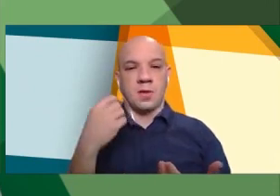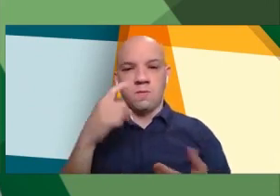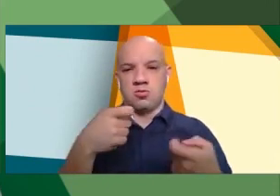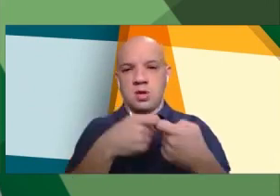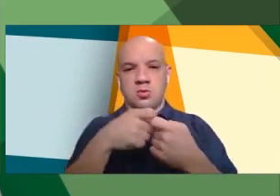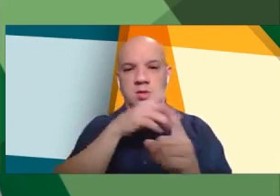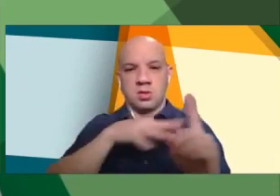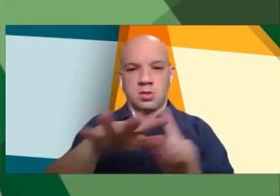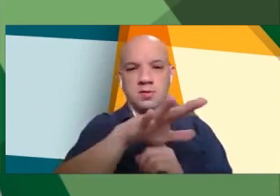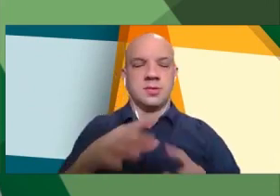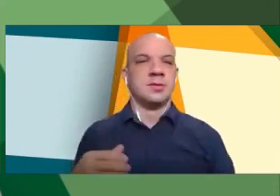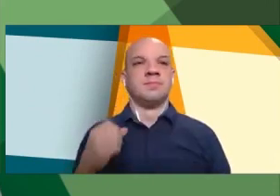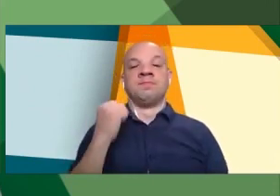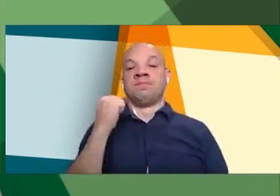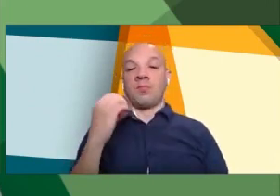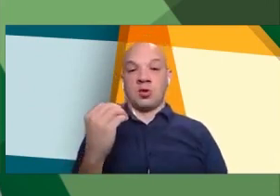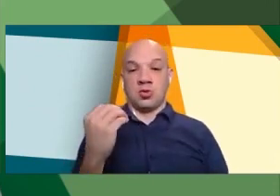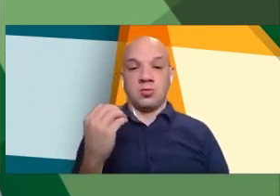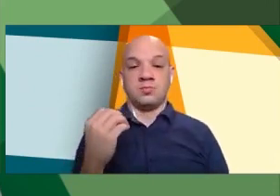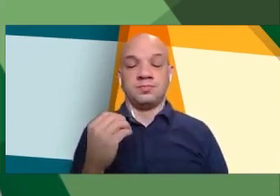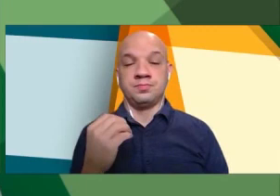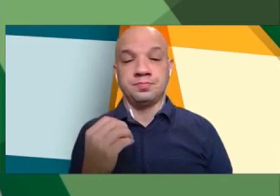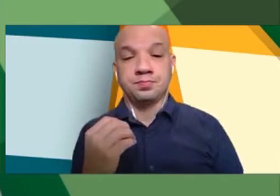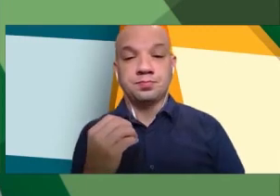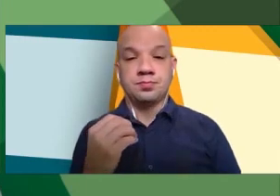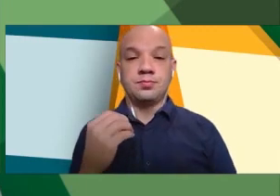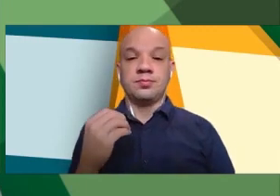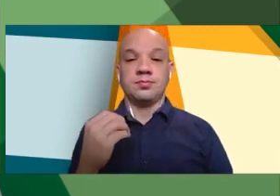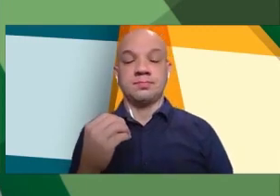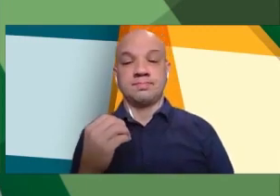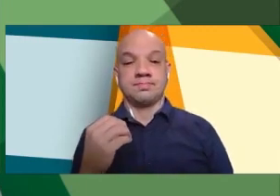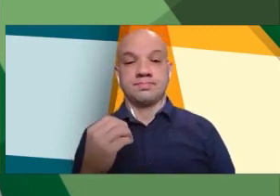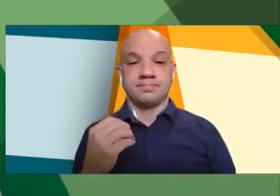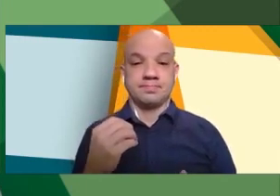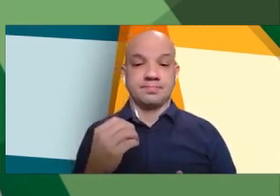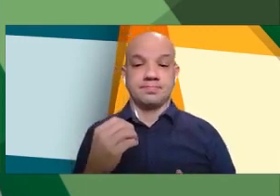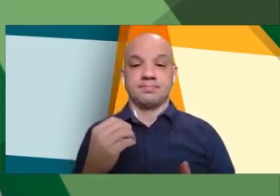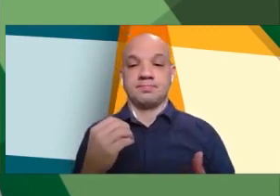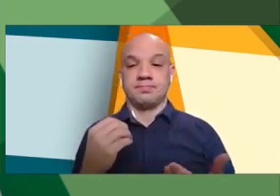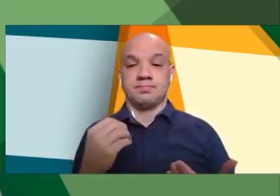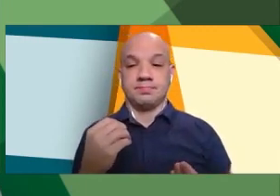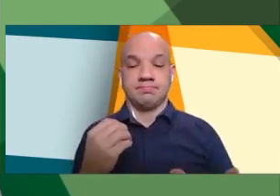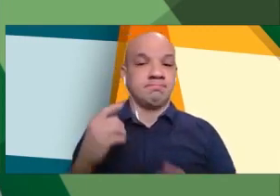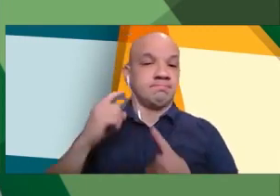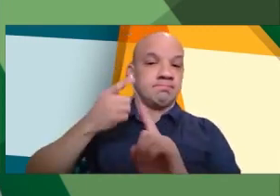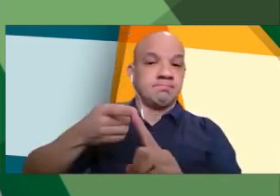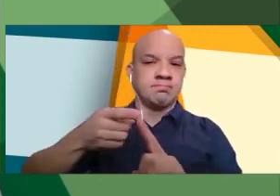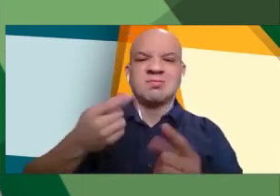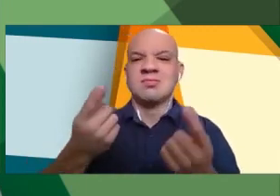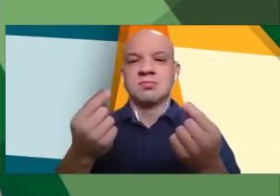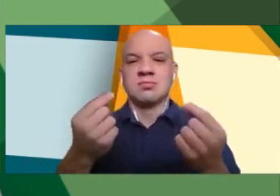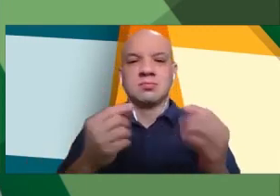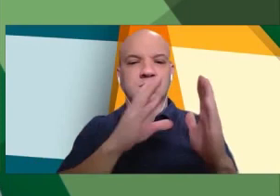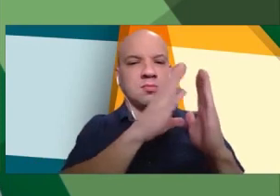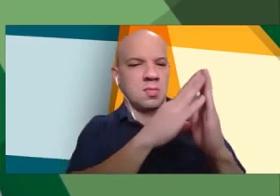environment. So basically, we have to emulate this